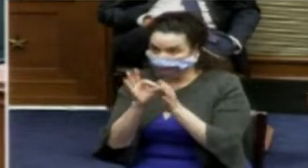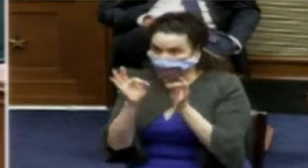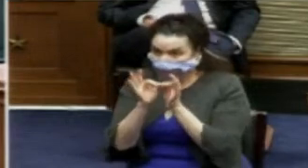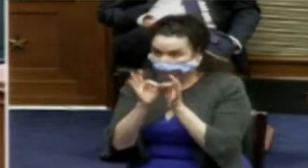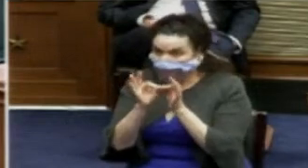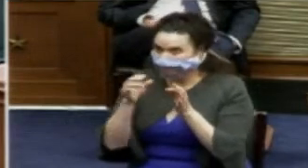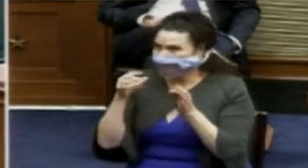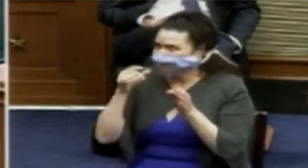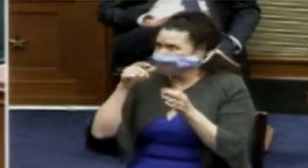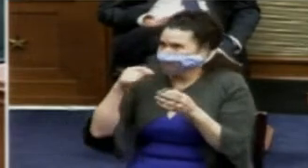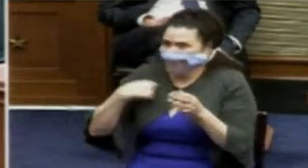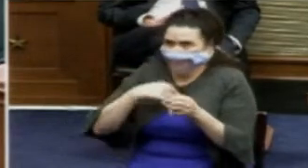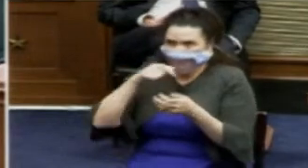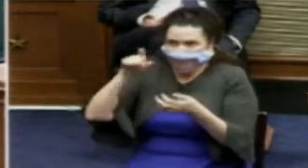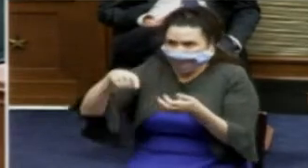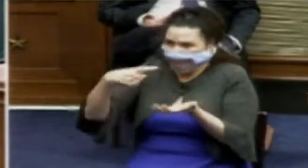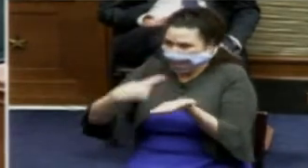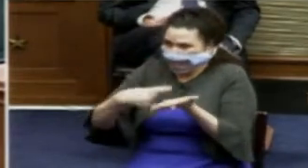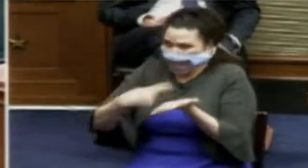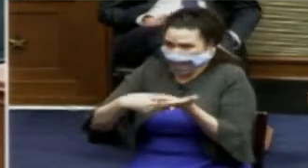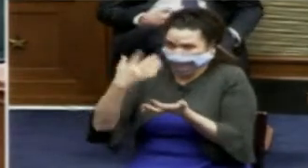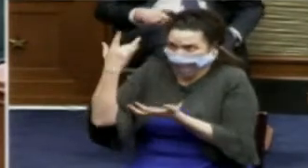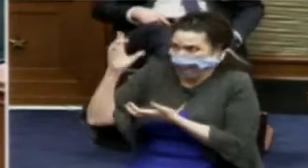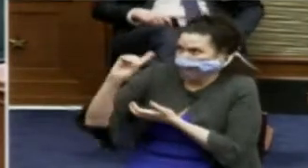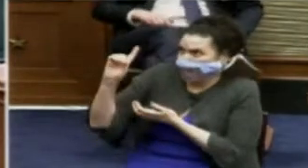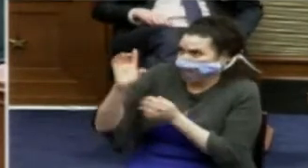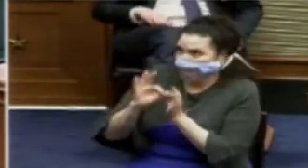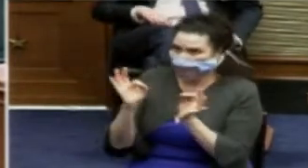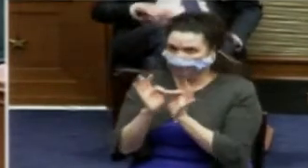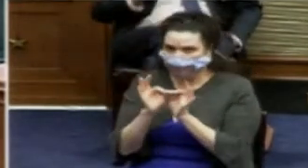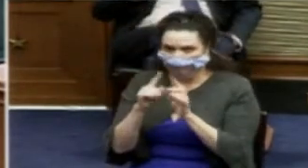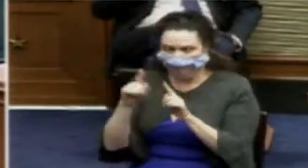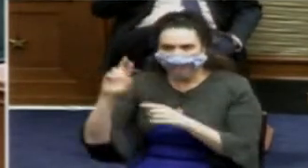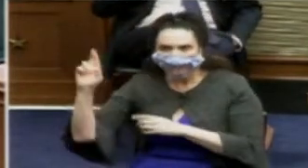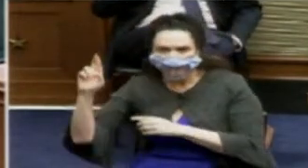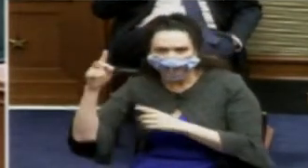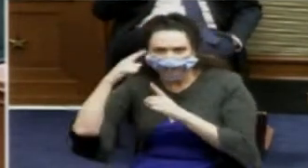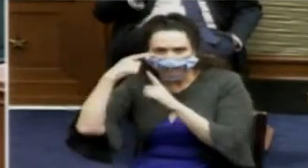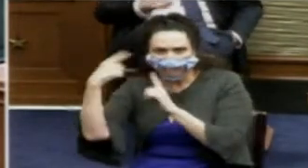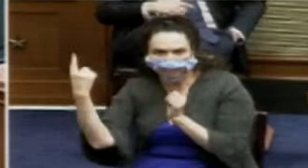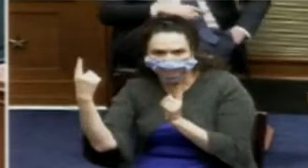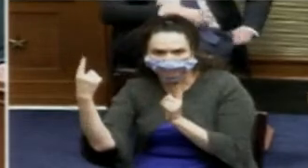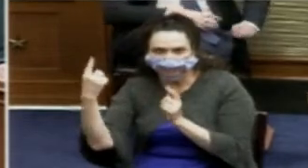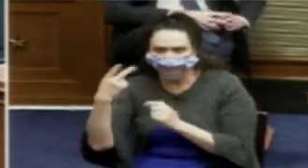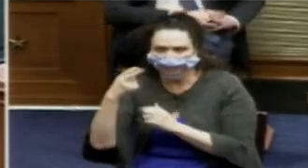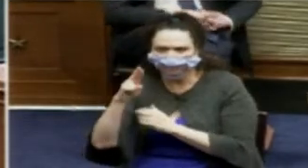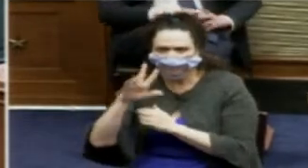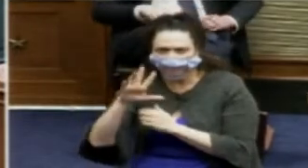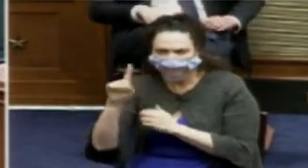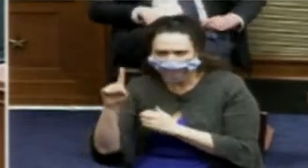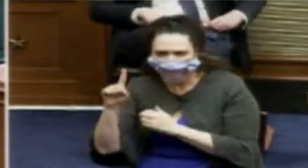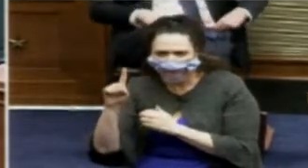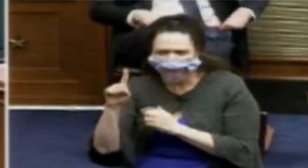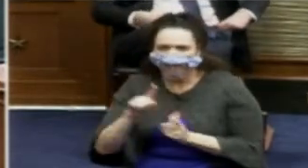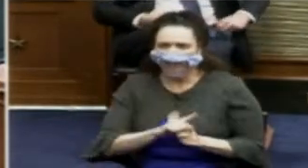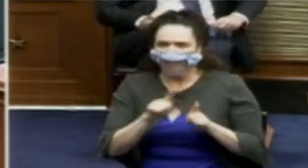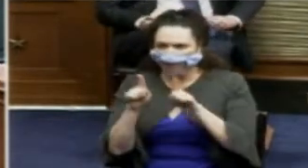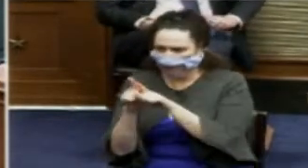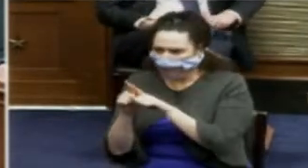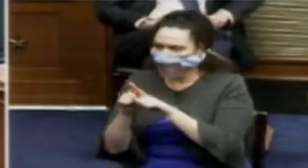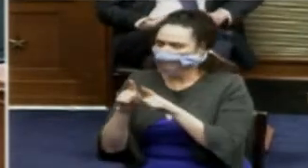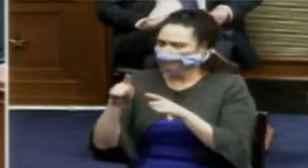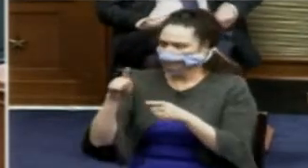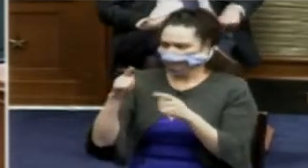democracy. But Republican opposition to H.R. 51, as well as the voting